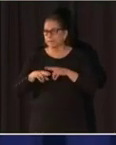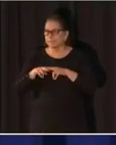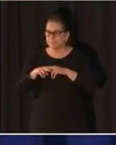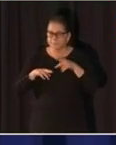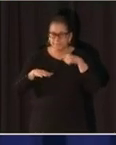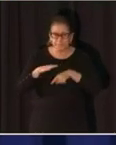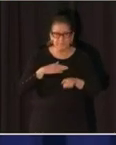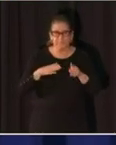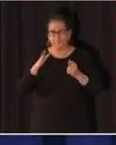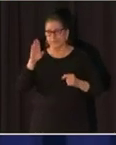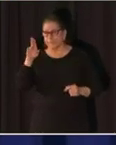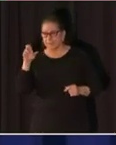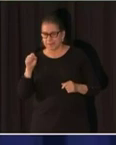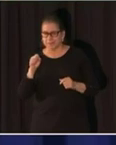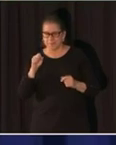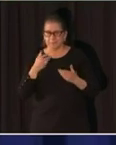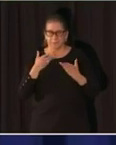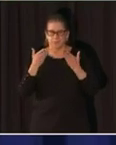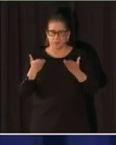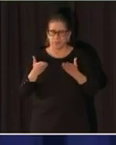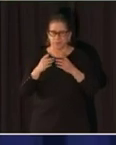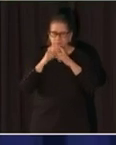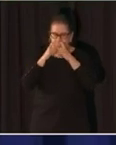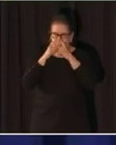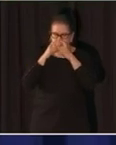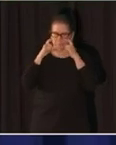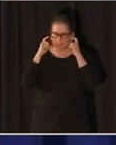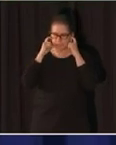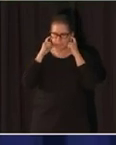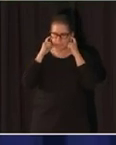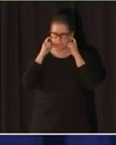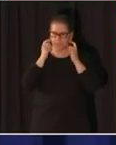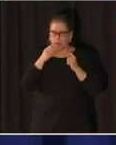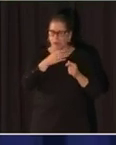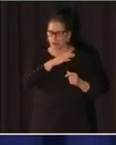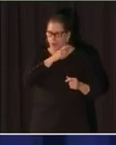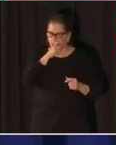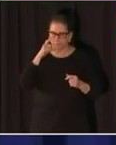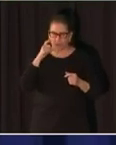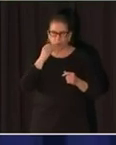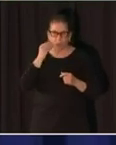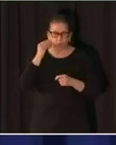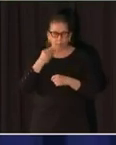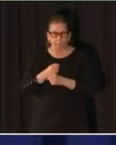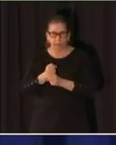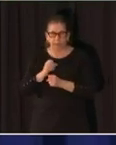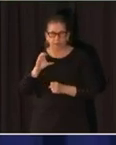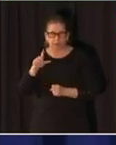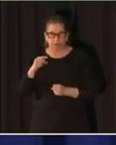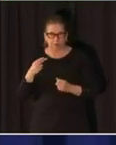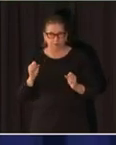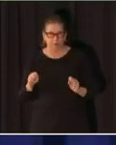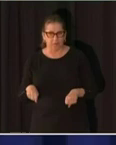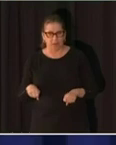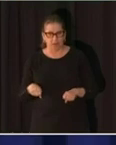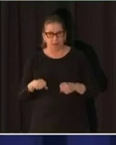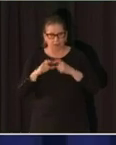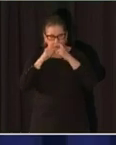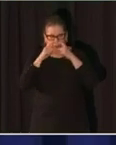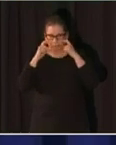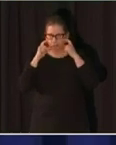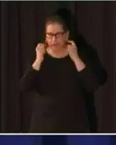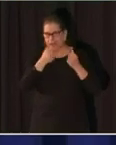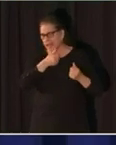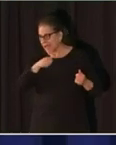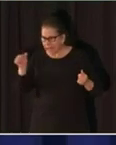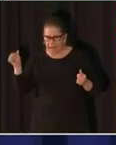cloth or face coverings or the homemade face coverings. So being familiar with how to use those appropriately,